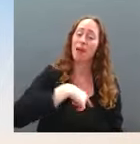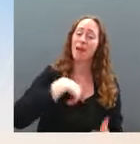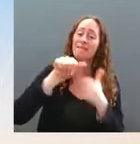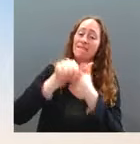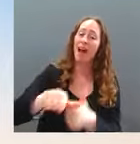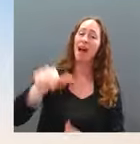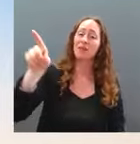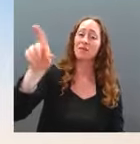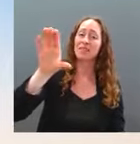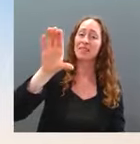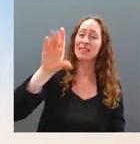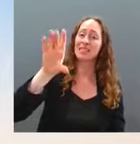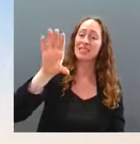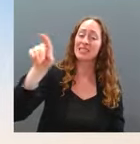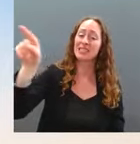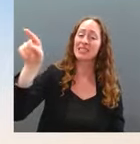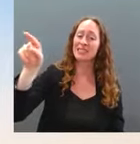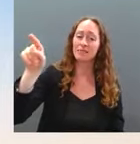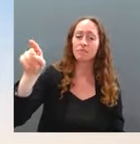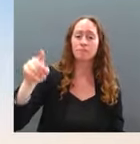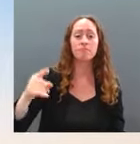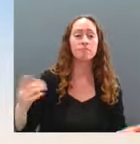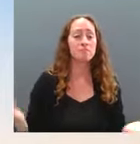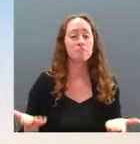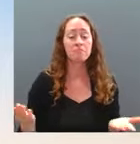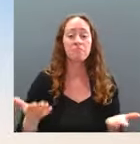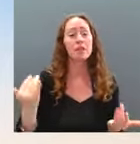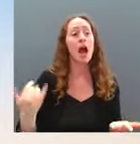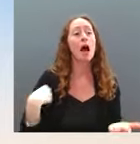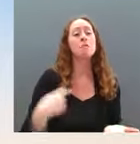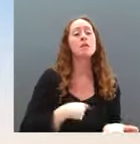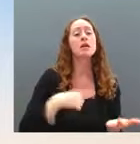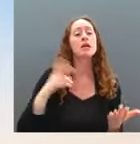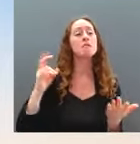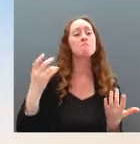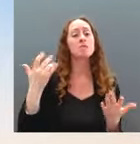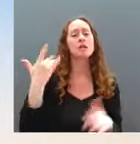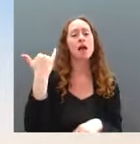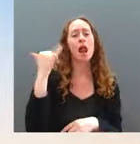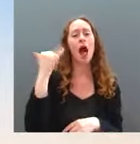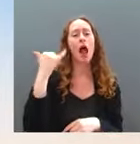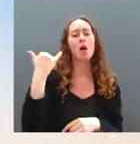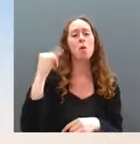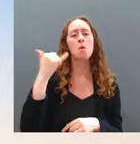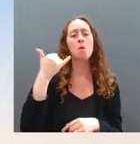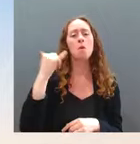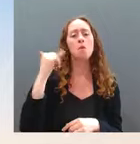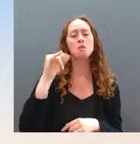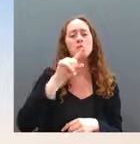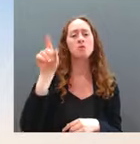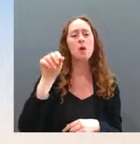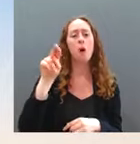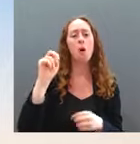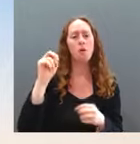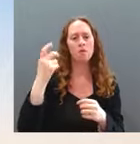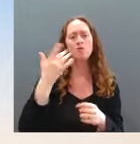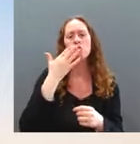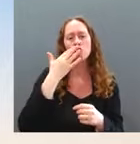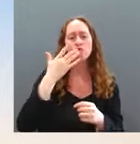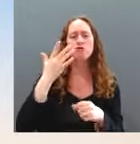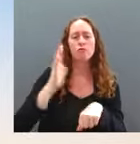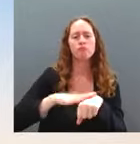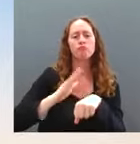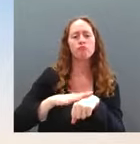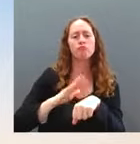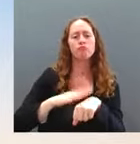are masked because they are close contact, and that is part of our protocols. They have had a close contact, and that's part of our protocols. And individuals who may